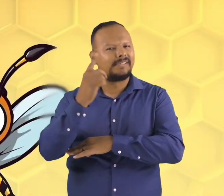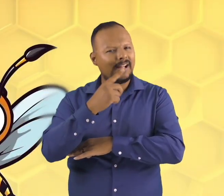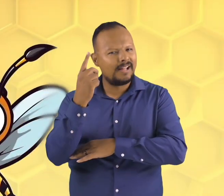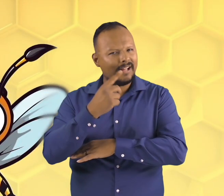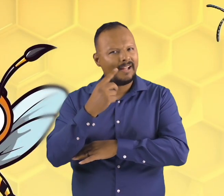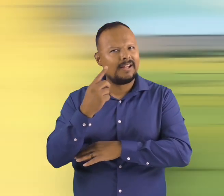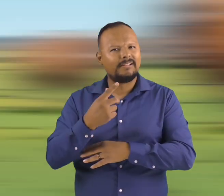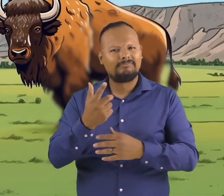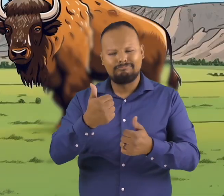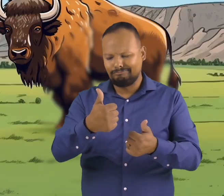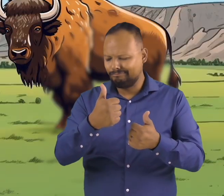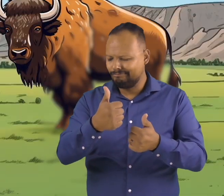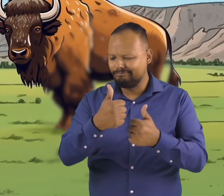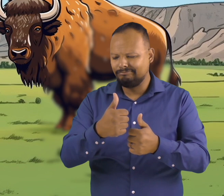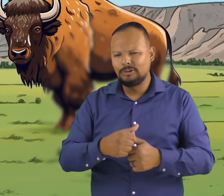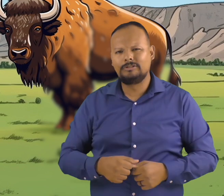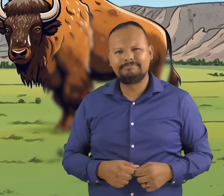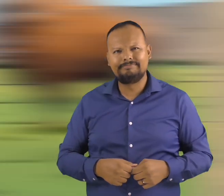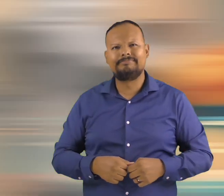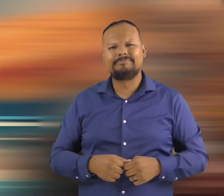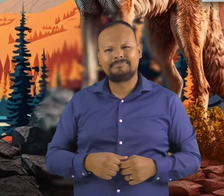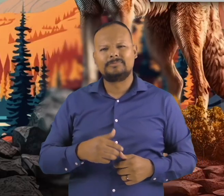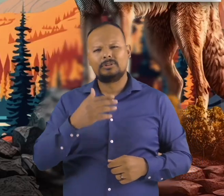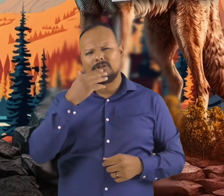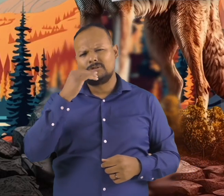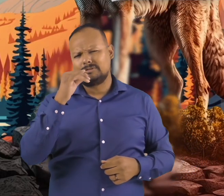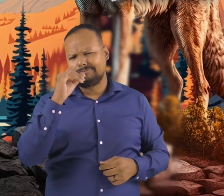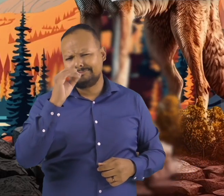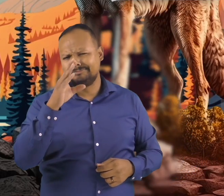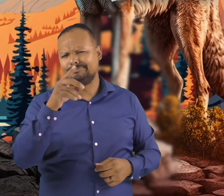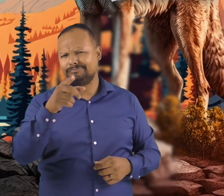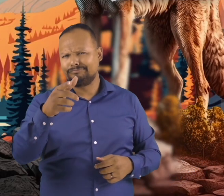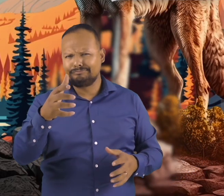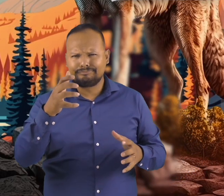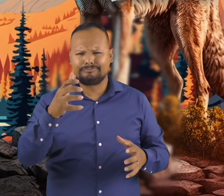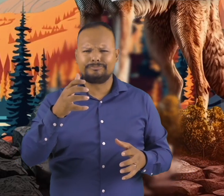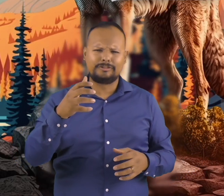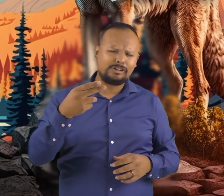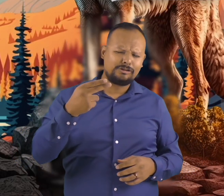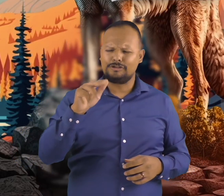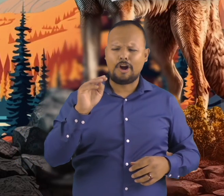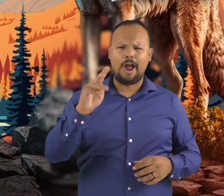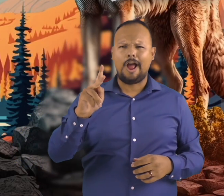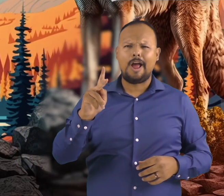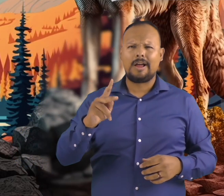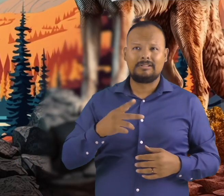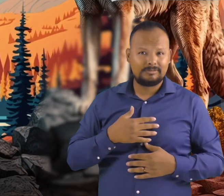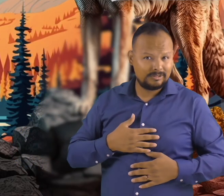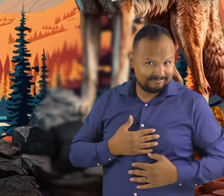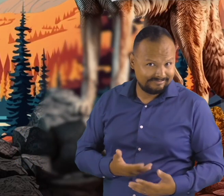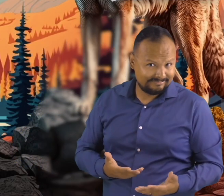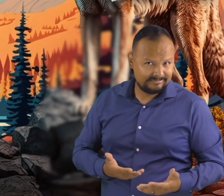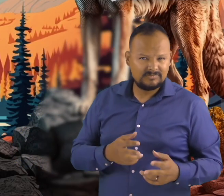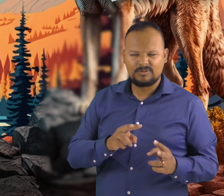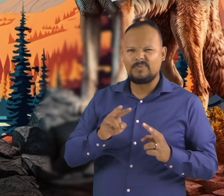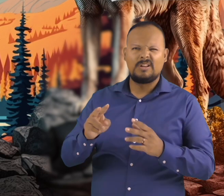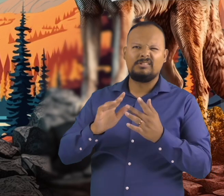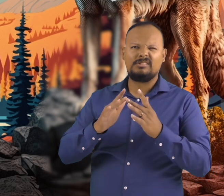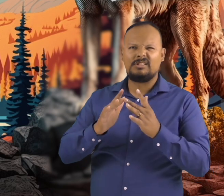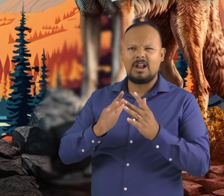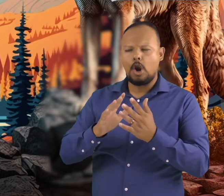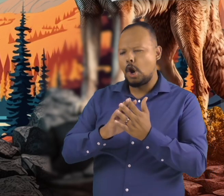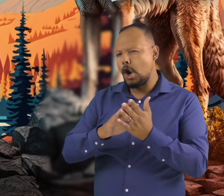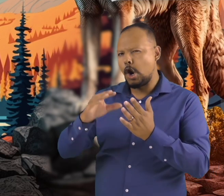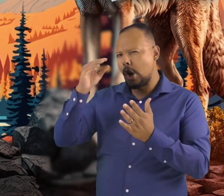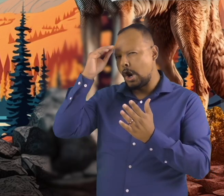remember, if you enjoyed reading along with us today, check out LearnBrite.org for even more cool lesson